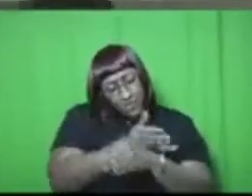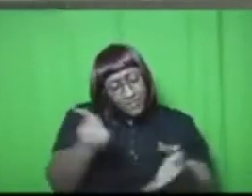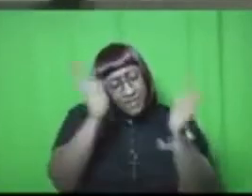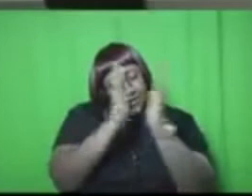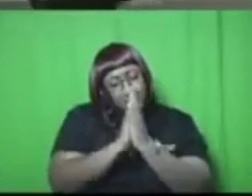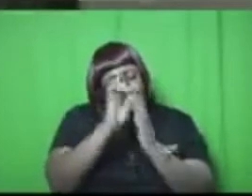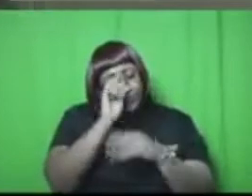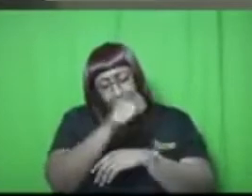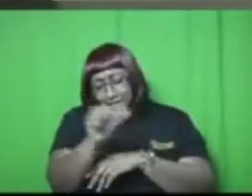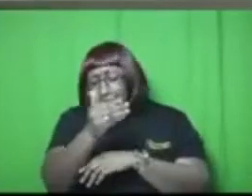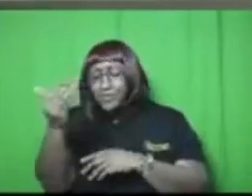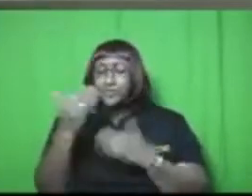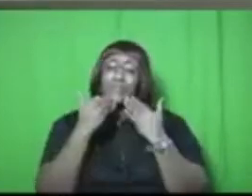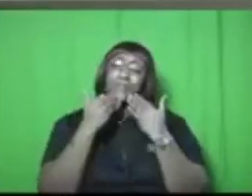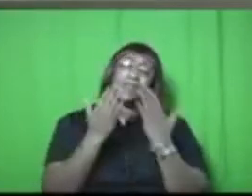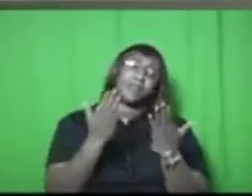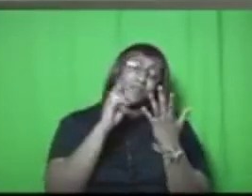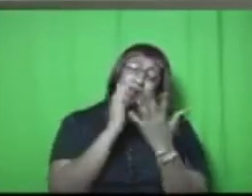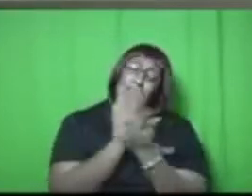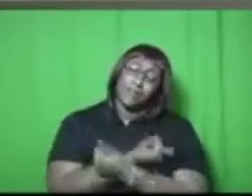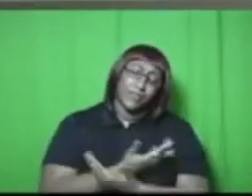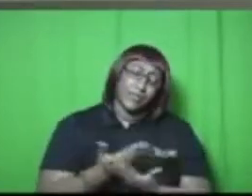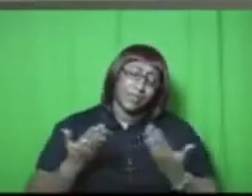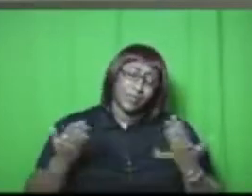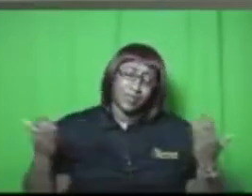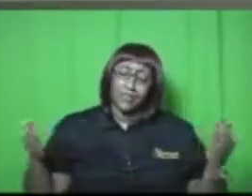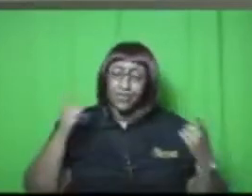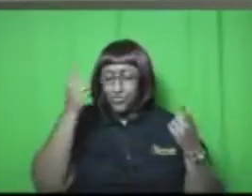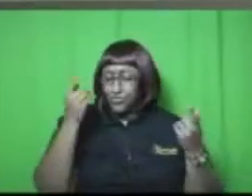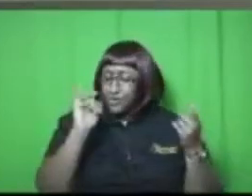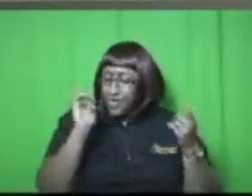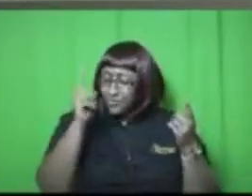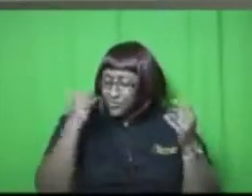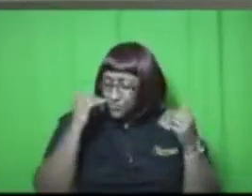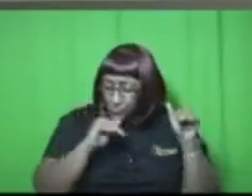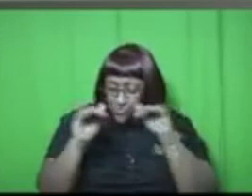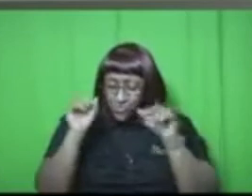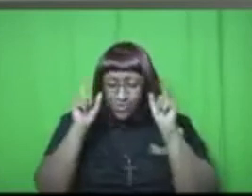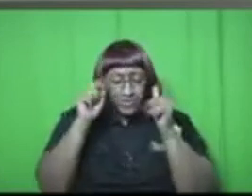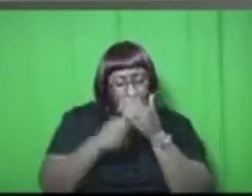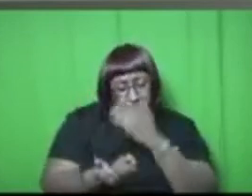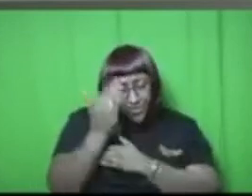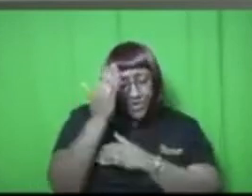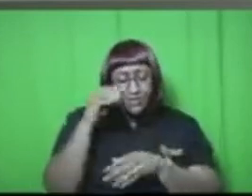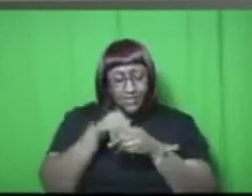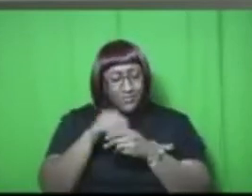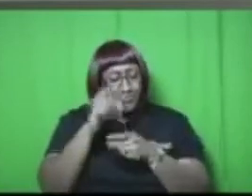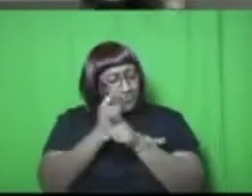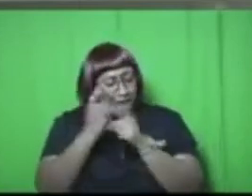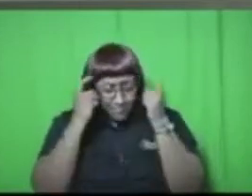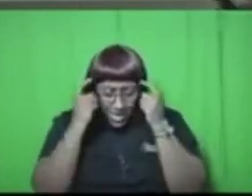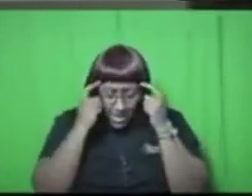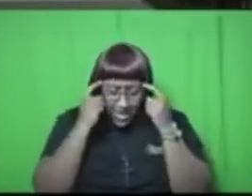you for anything, we thank you for everything. You woke us up this morning. We're in our right